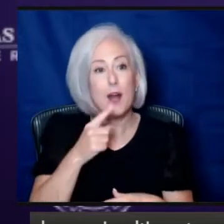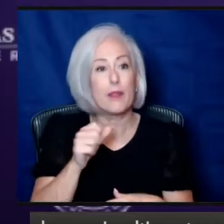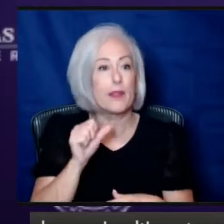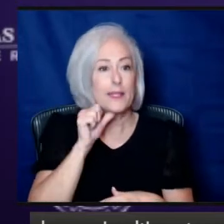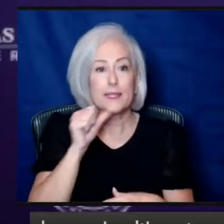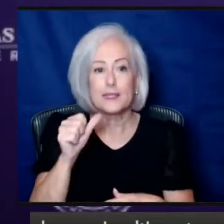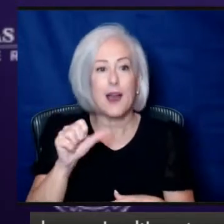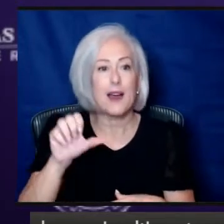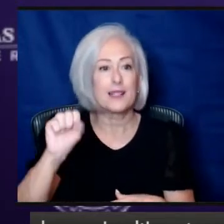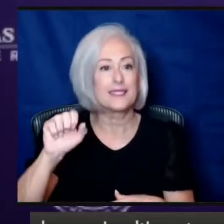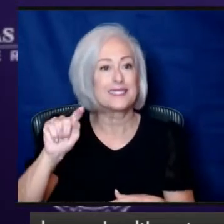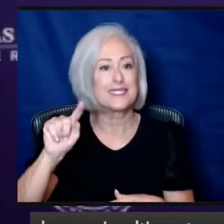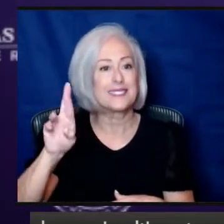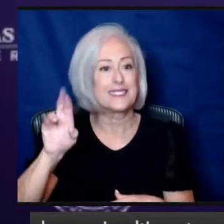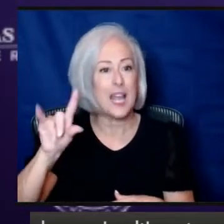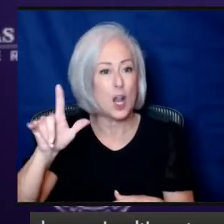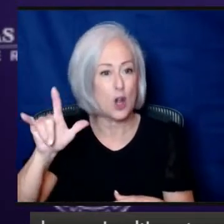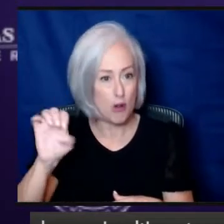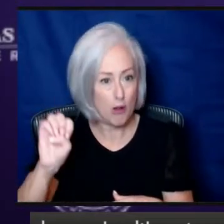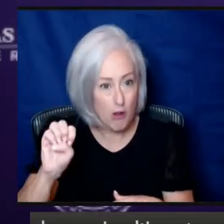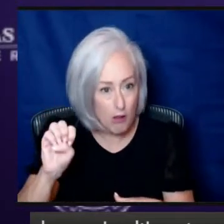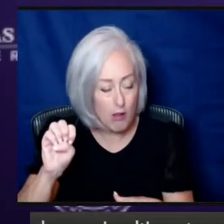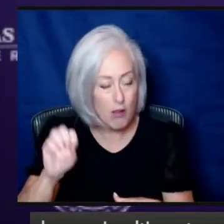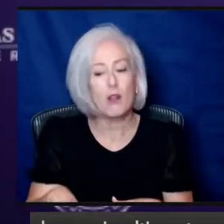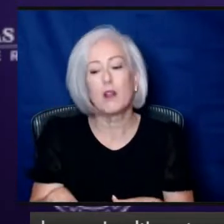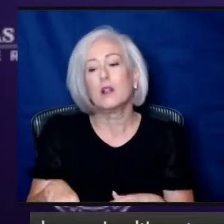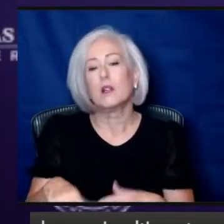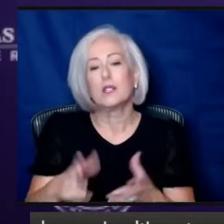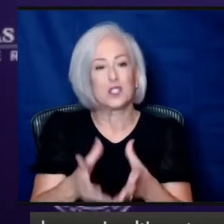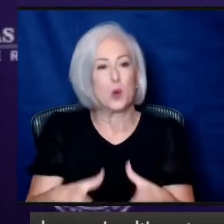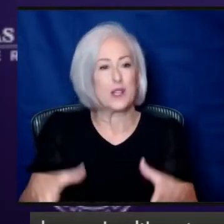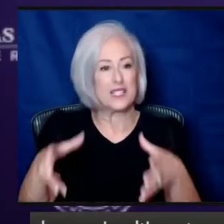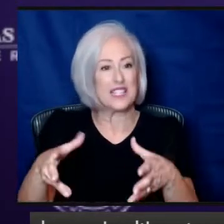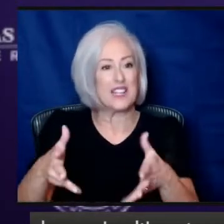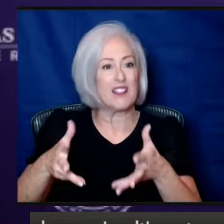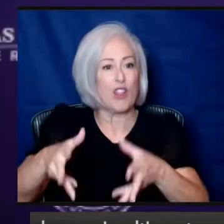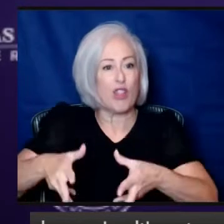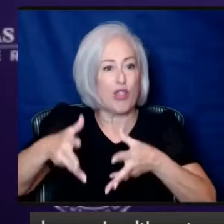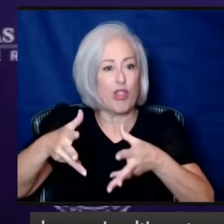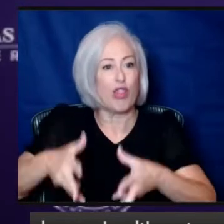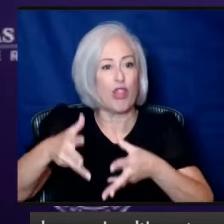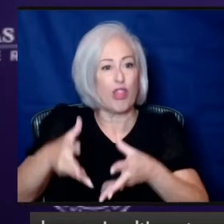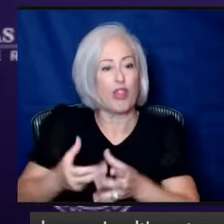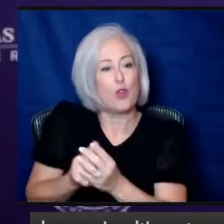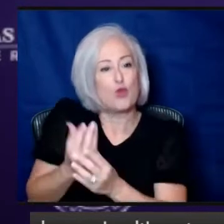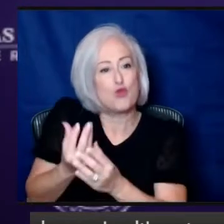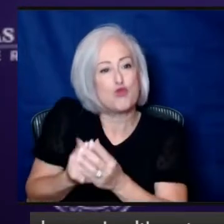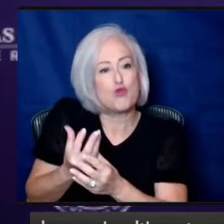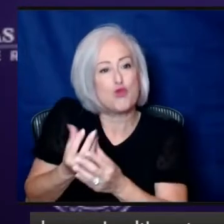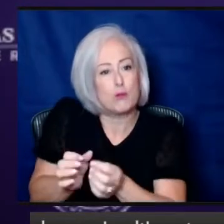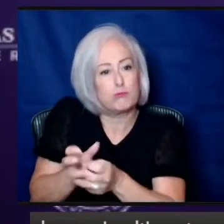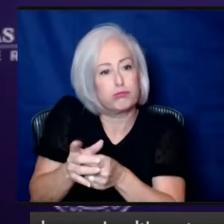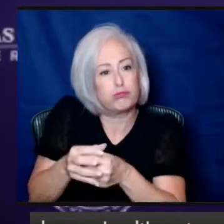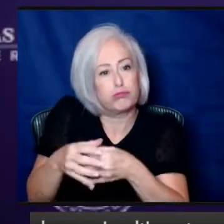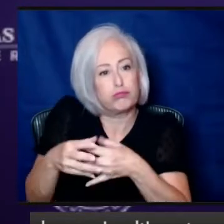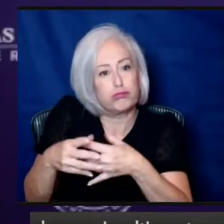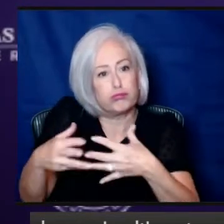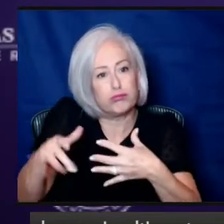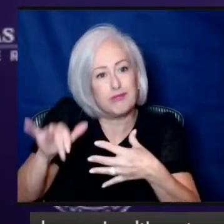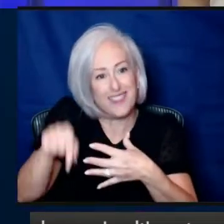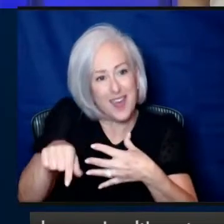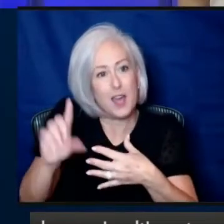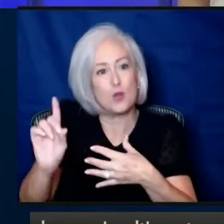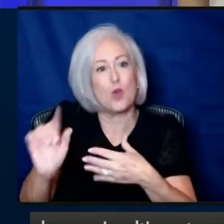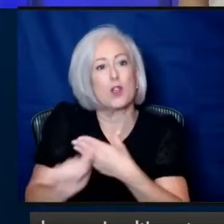out and accumulating bacteria that are then sitting there and growing in that food bowl for a length of time. And that's going to be the greater risk. Let me ask